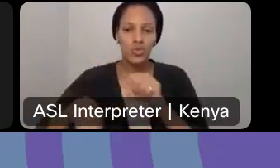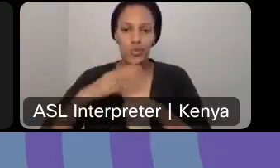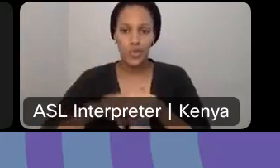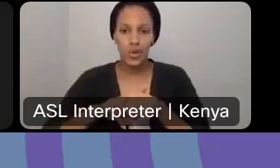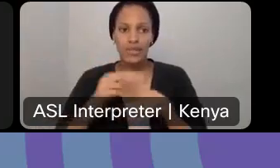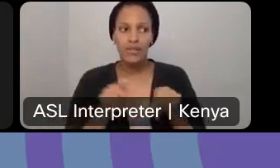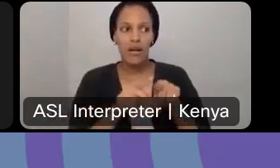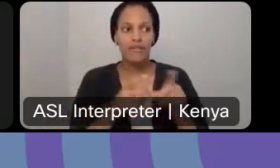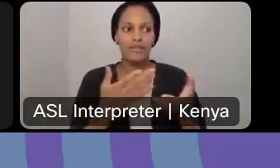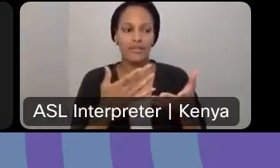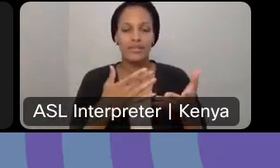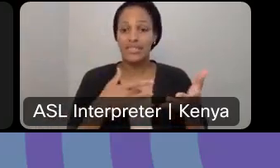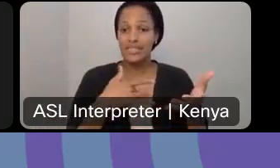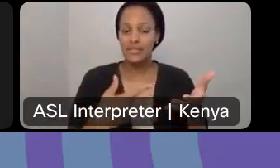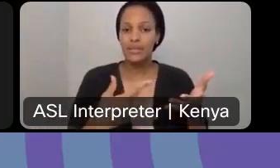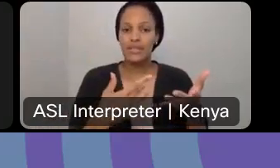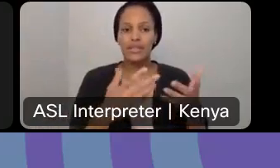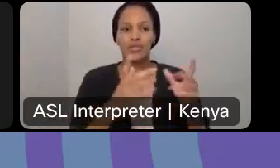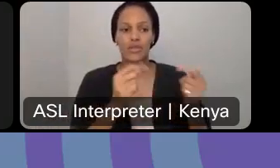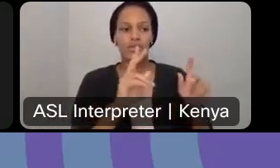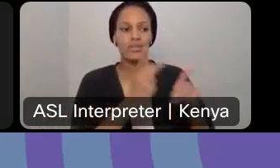it goes against social norms.